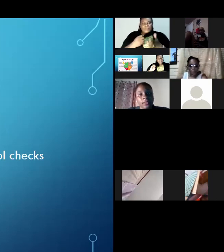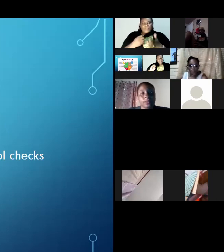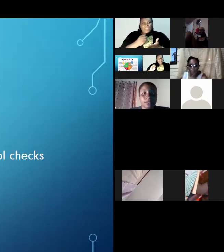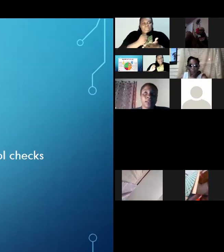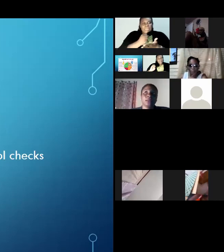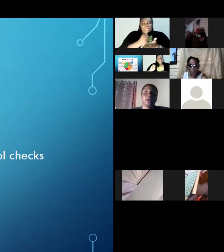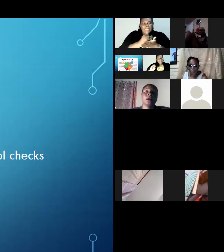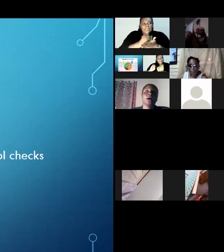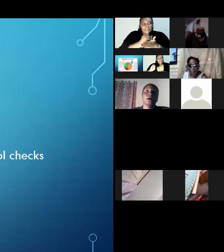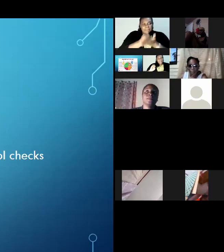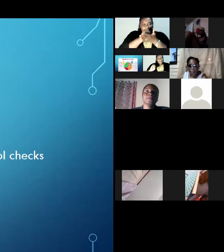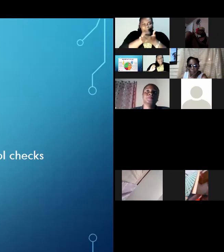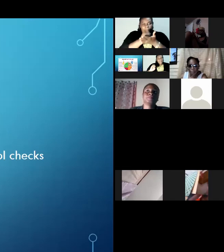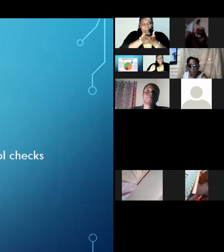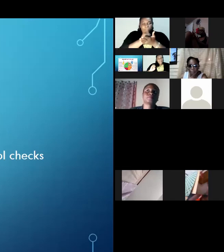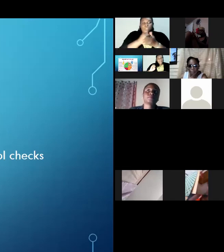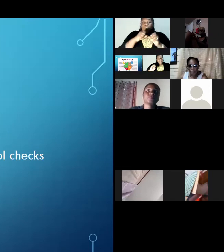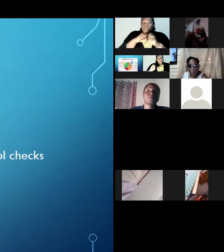diet,